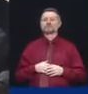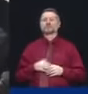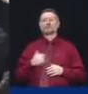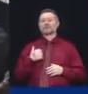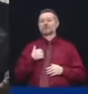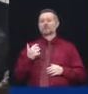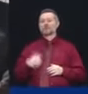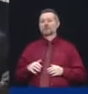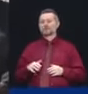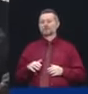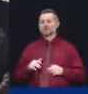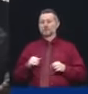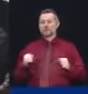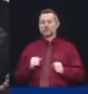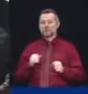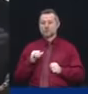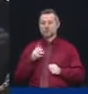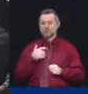anything definitively